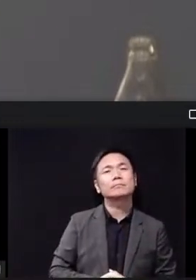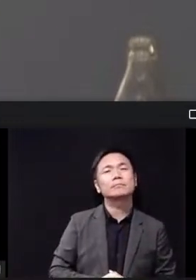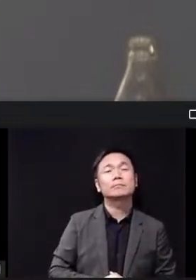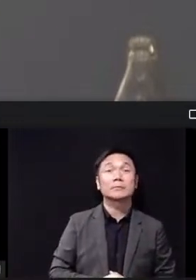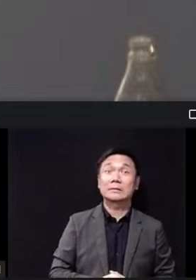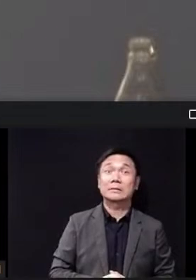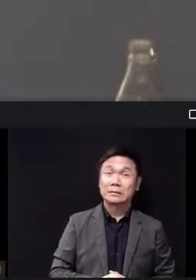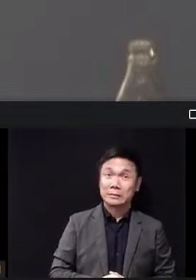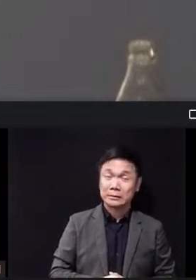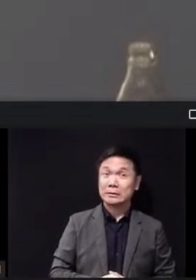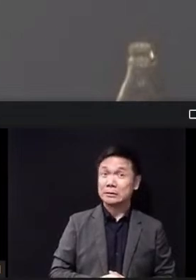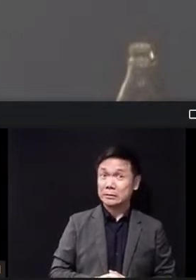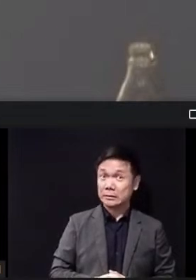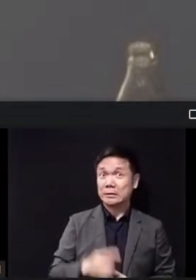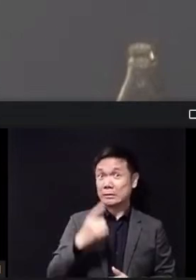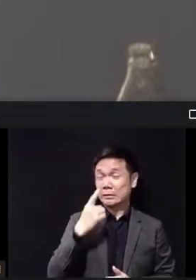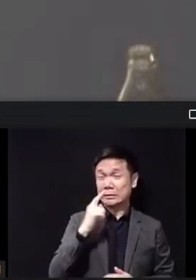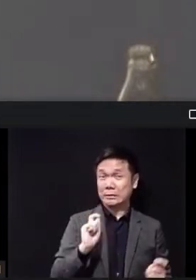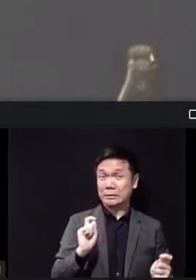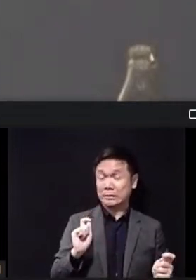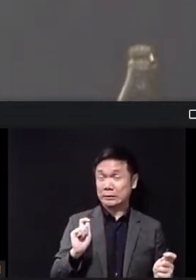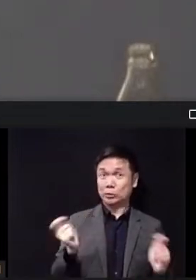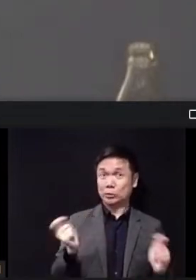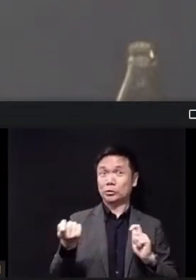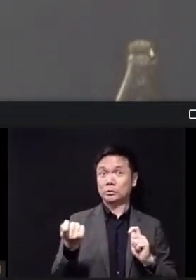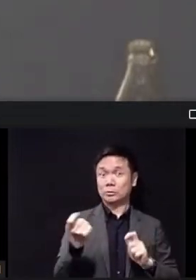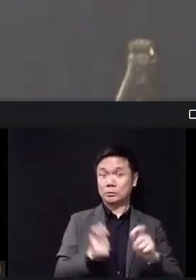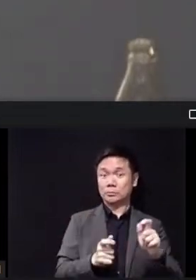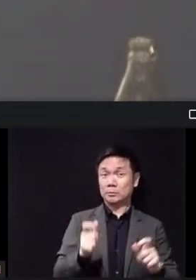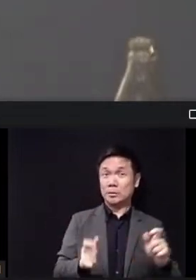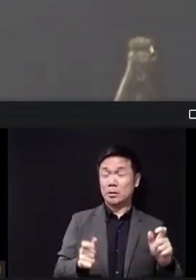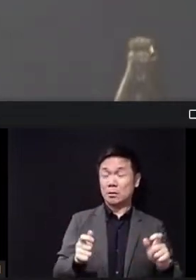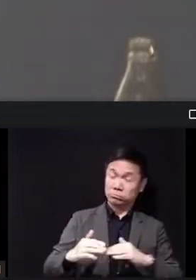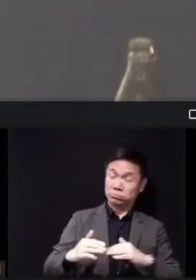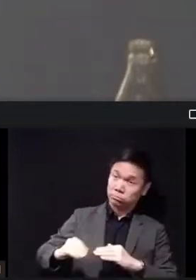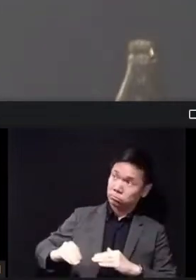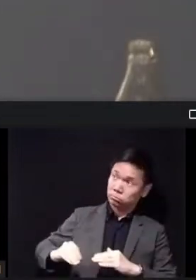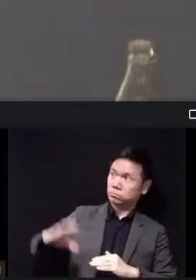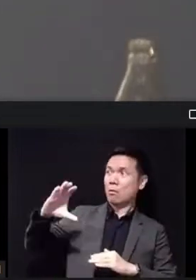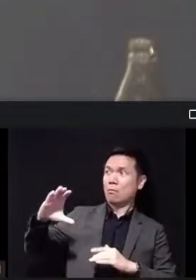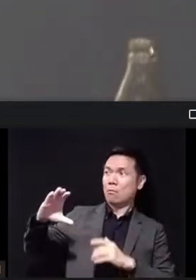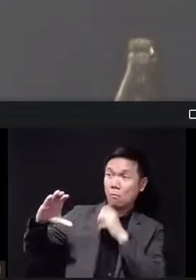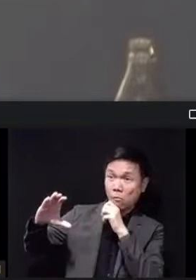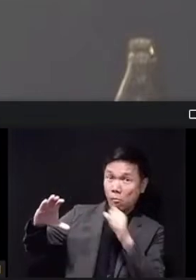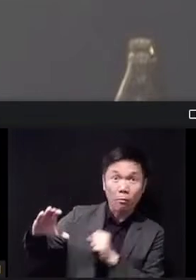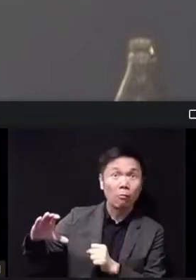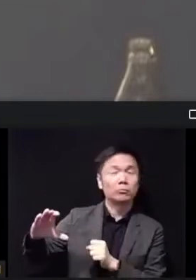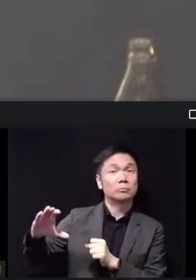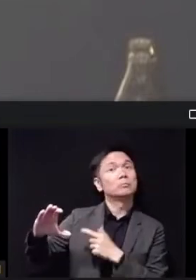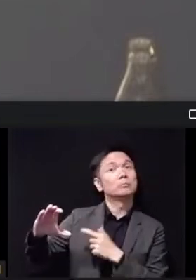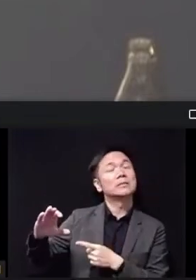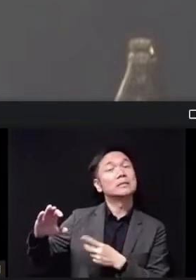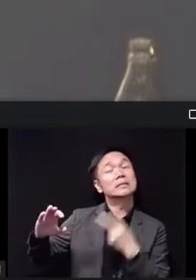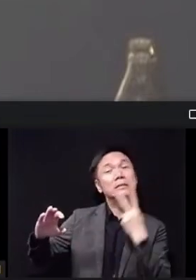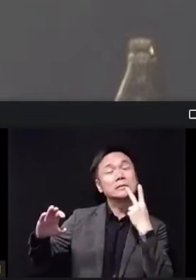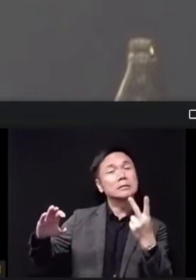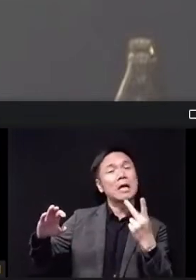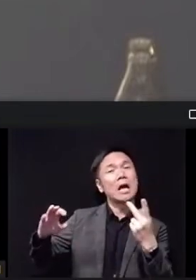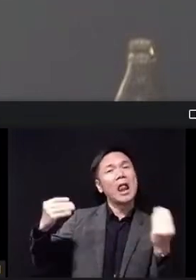of grappling with the demographic shift, but also underscored the significance of